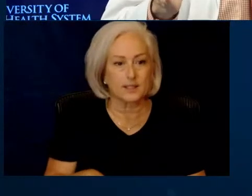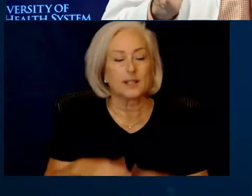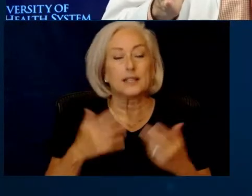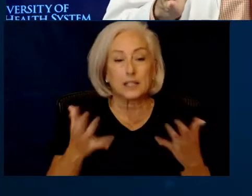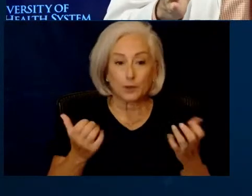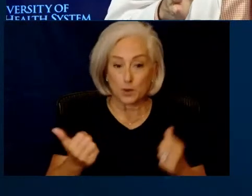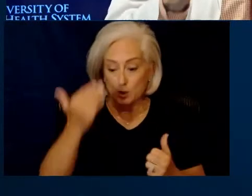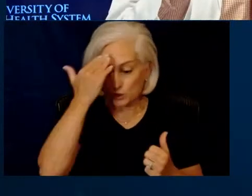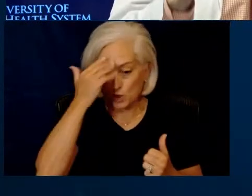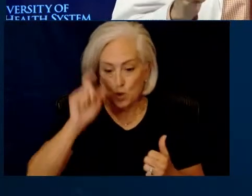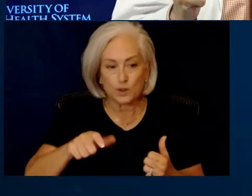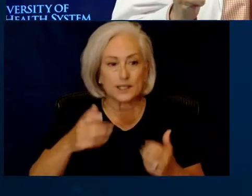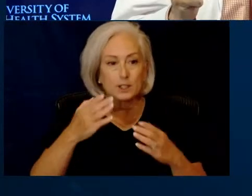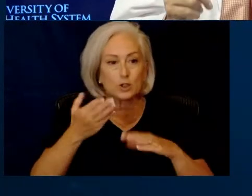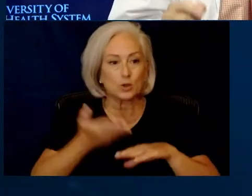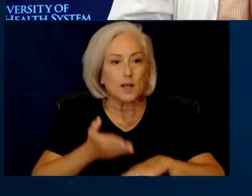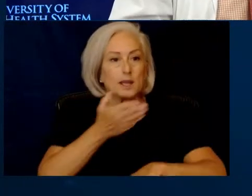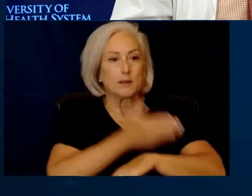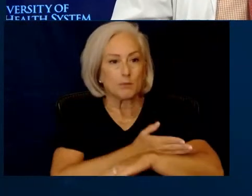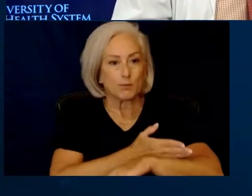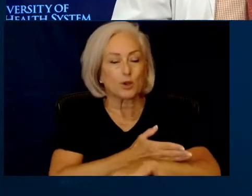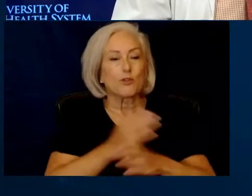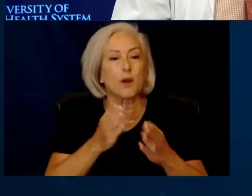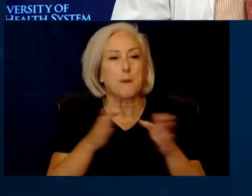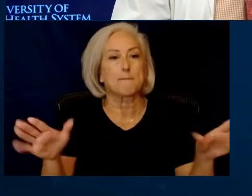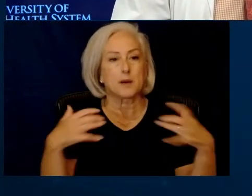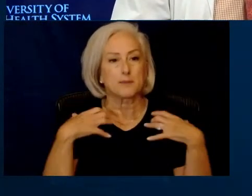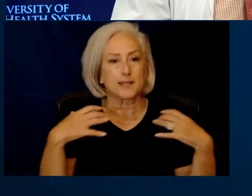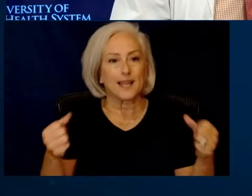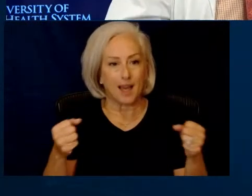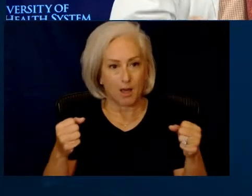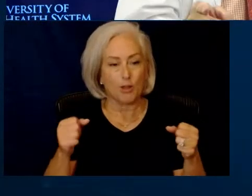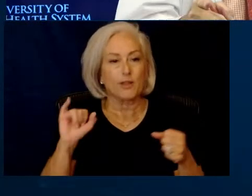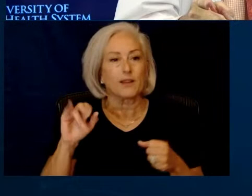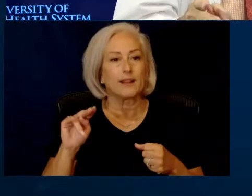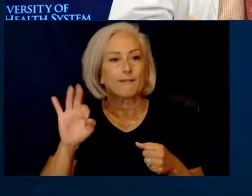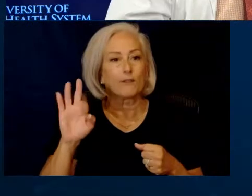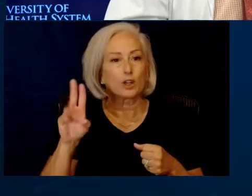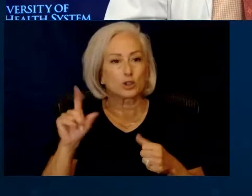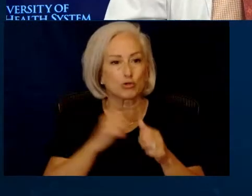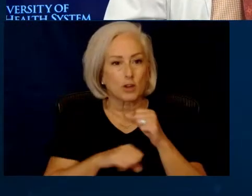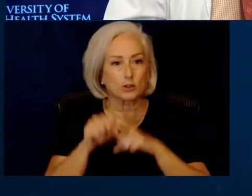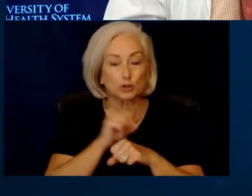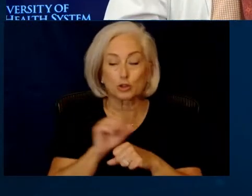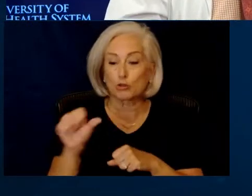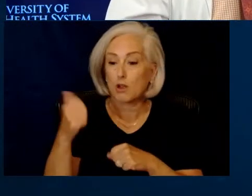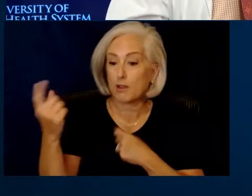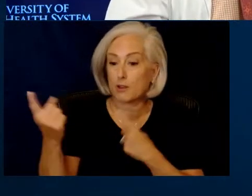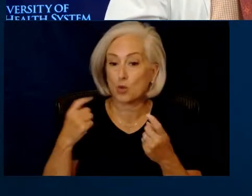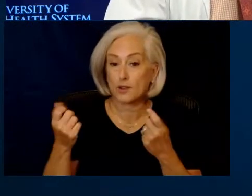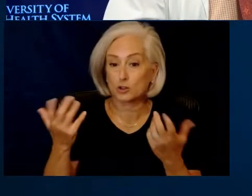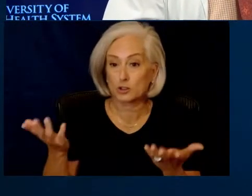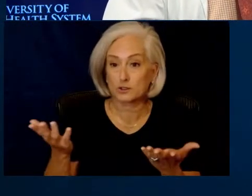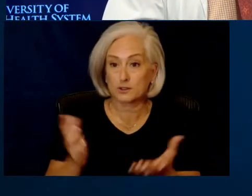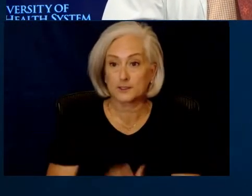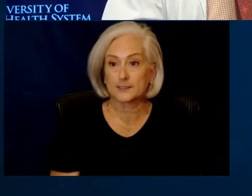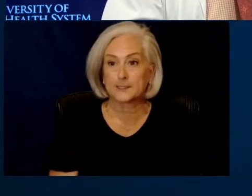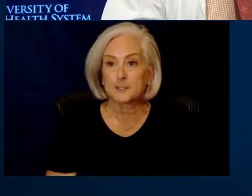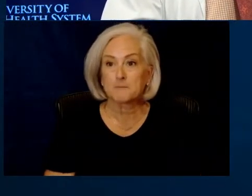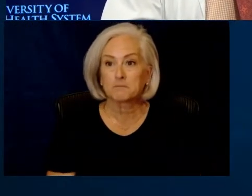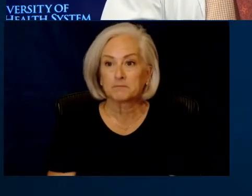our public health infrastructure, because that's the key link to try and get to that, Alexis. Any other questions right now before we go back?